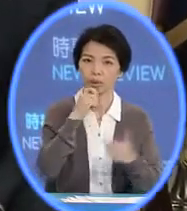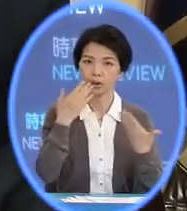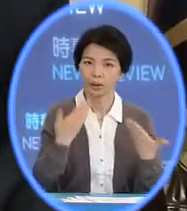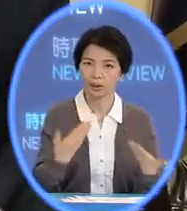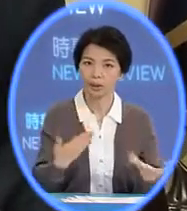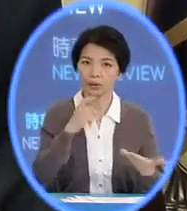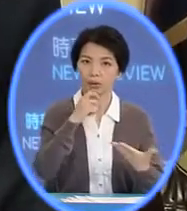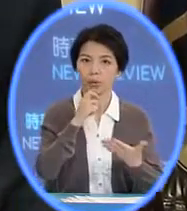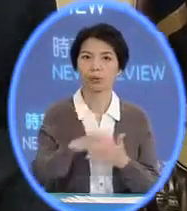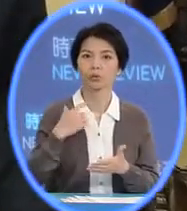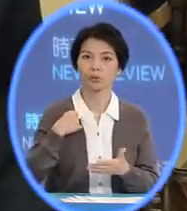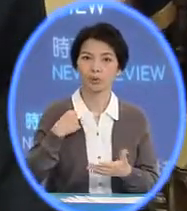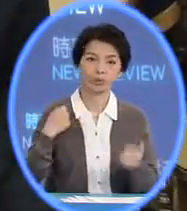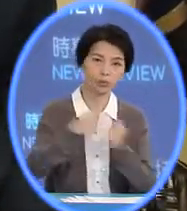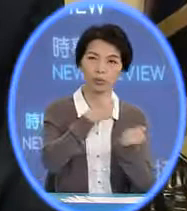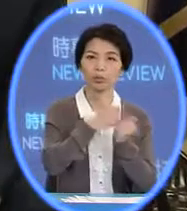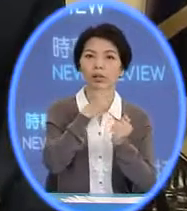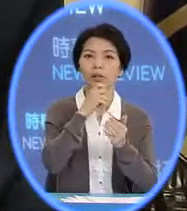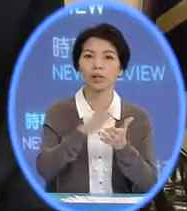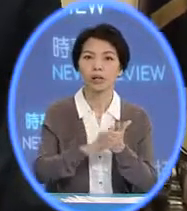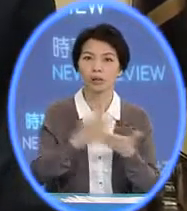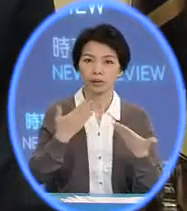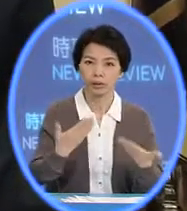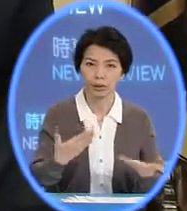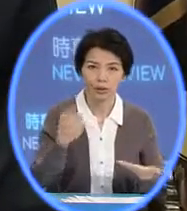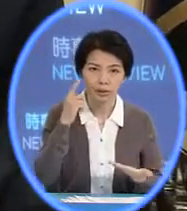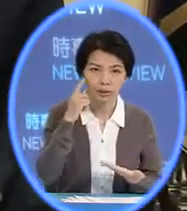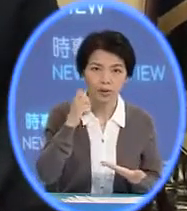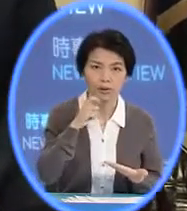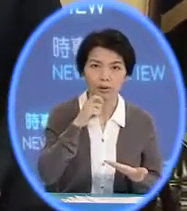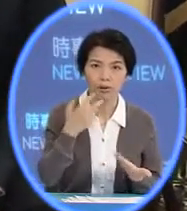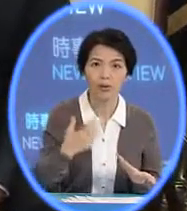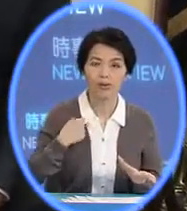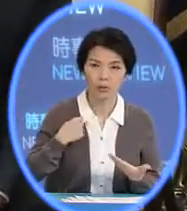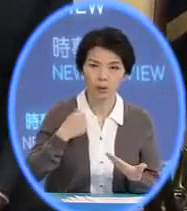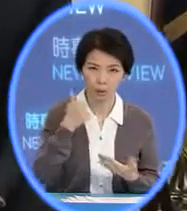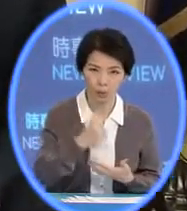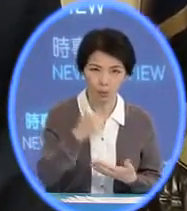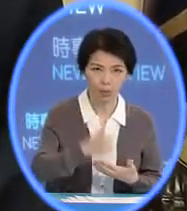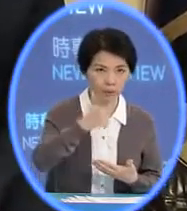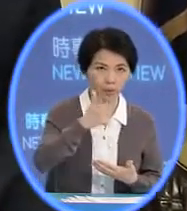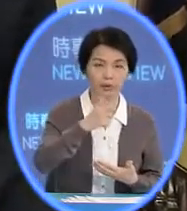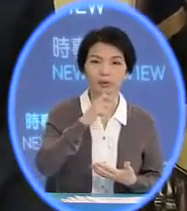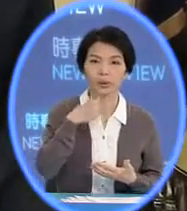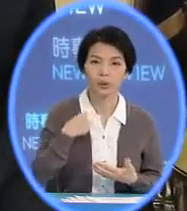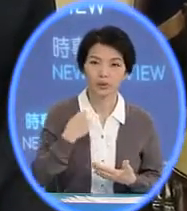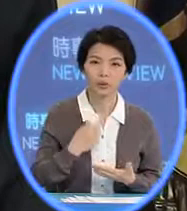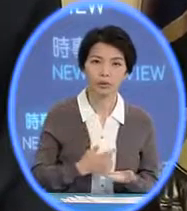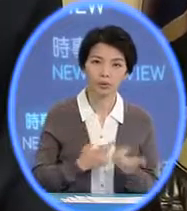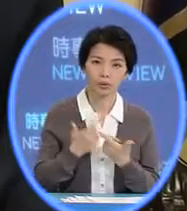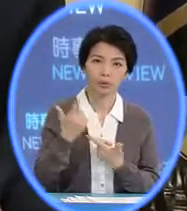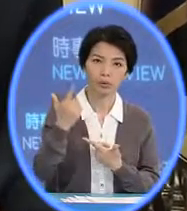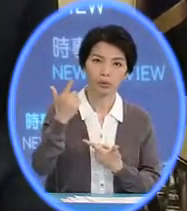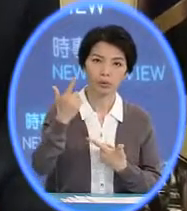on China, as you know, we're doing a very good job with China. China's been taking advantage